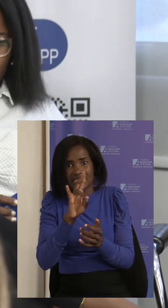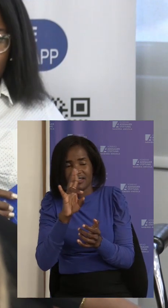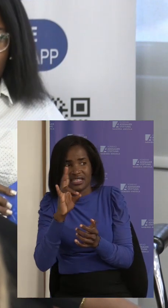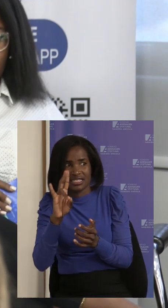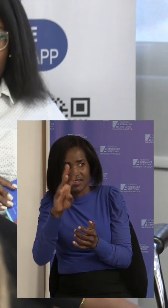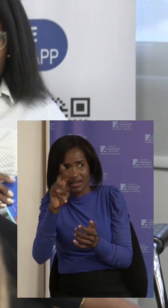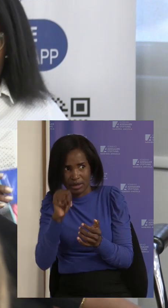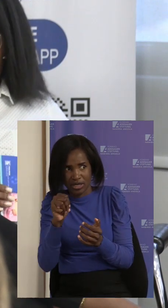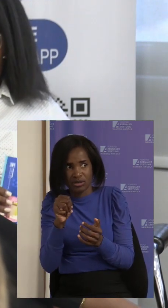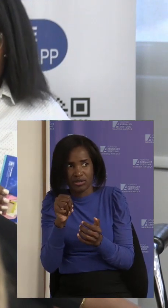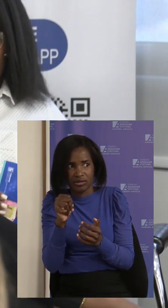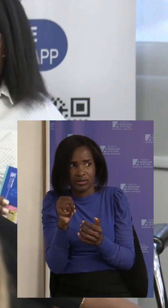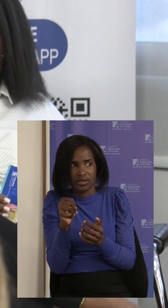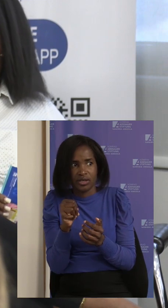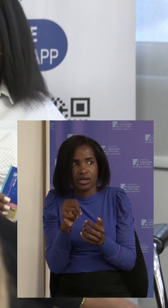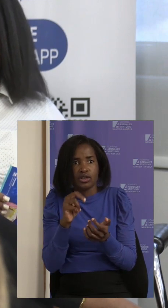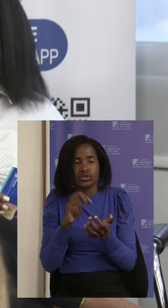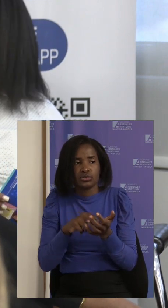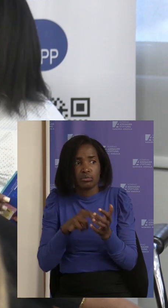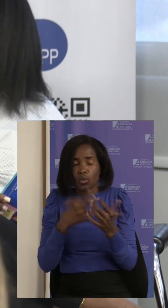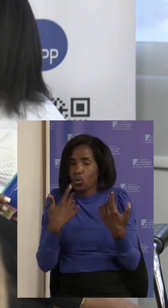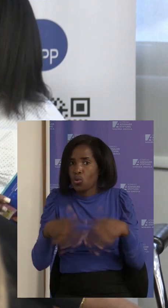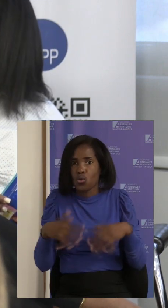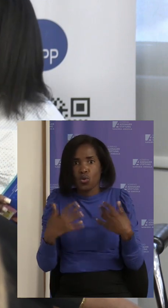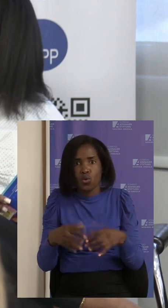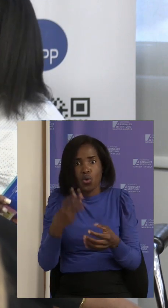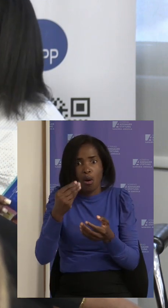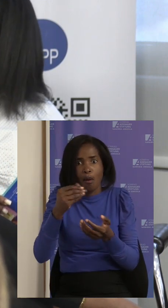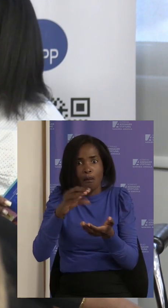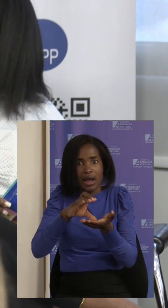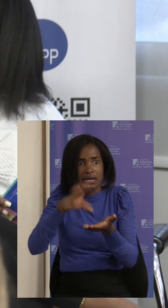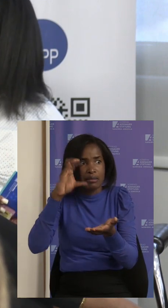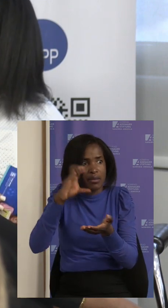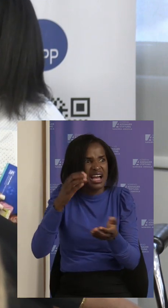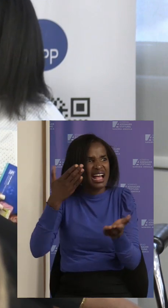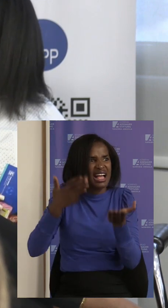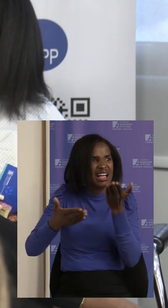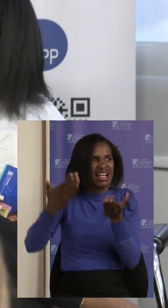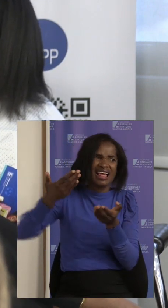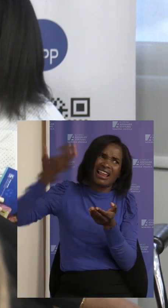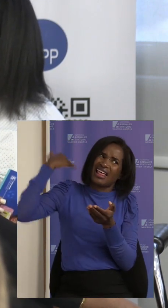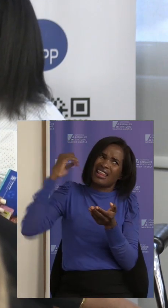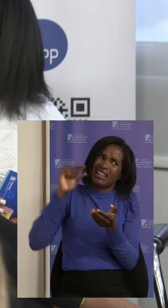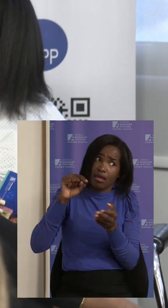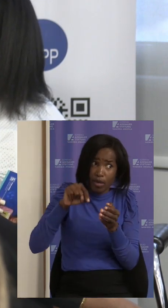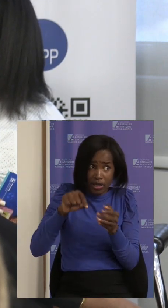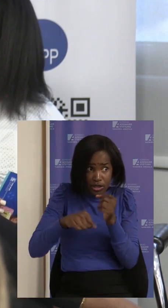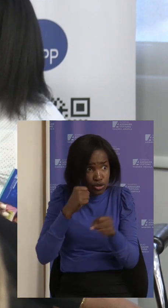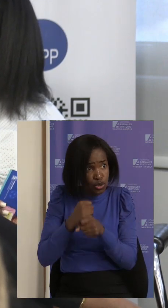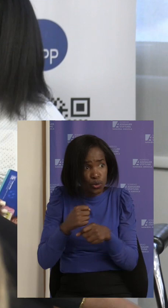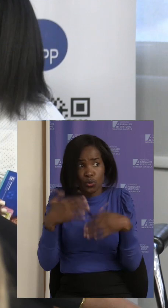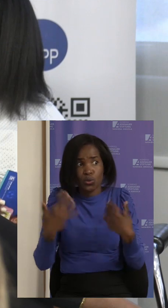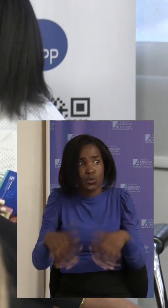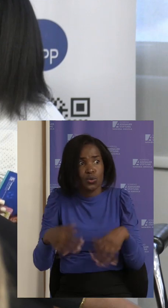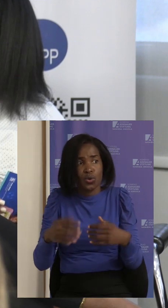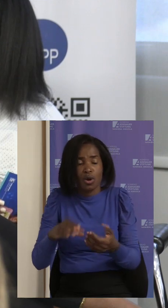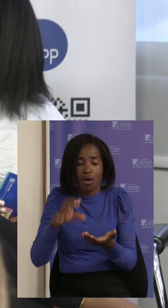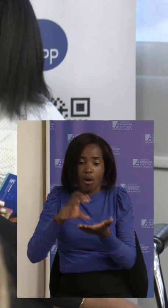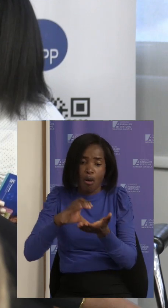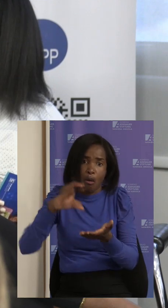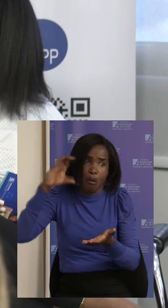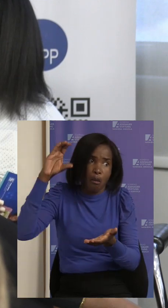577 million. So that is a remarkable allocation compared to the past, and we really have the plans